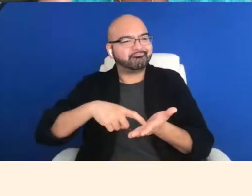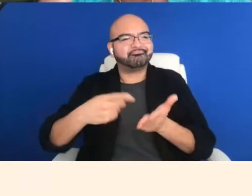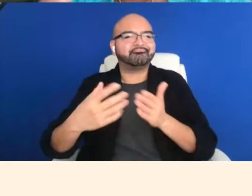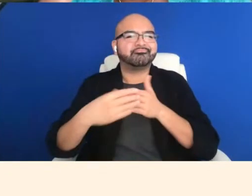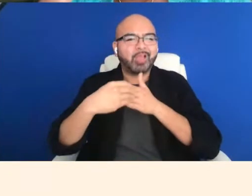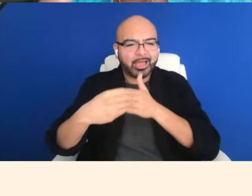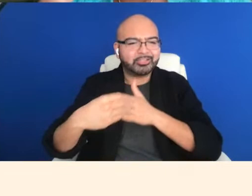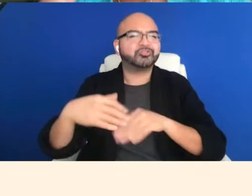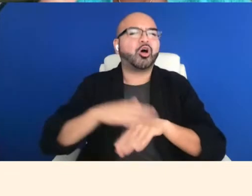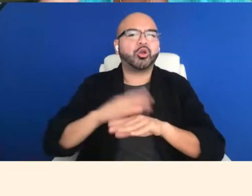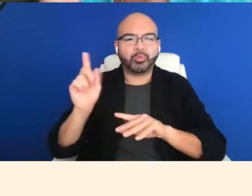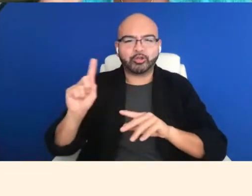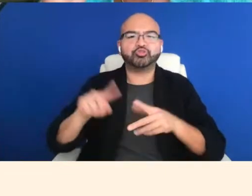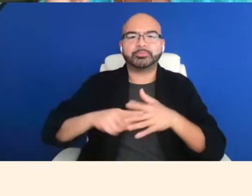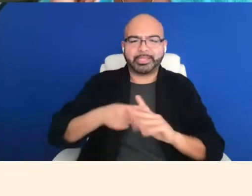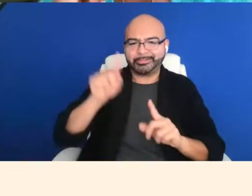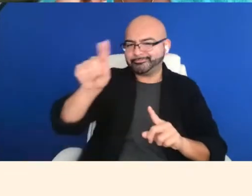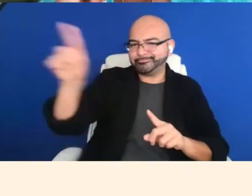on places to begin.